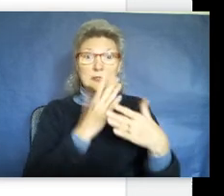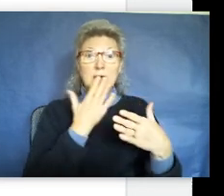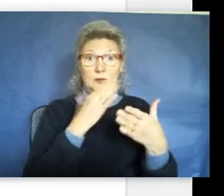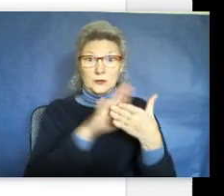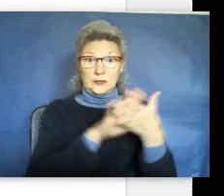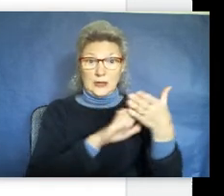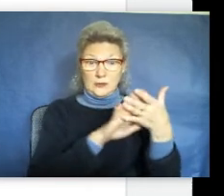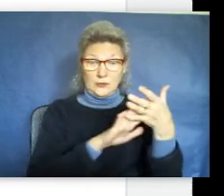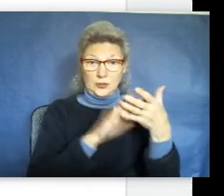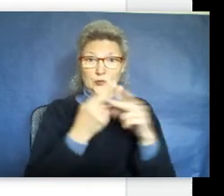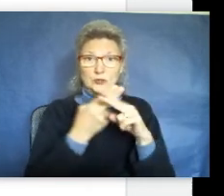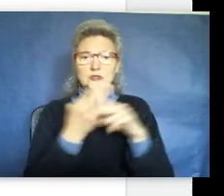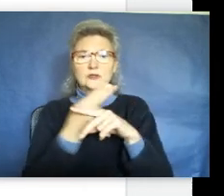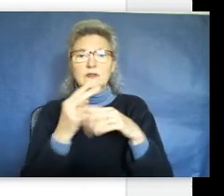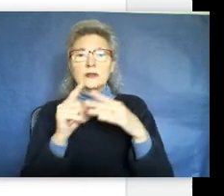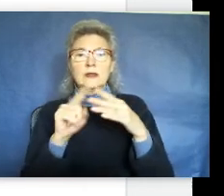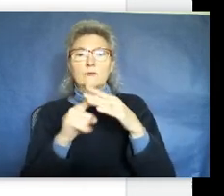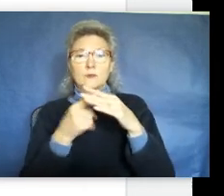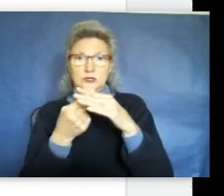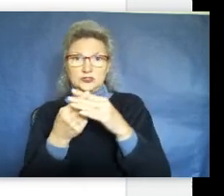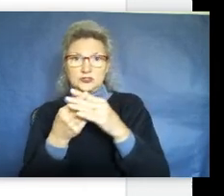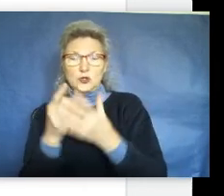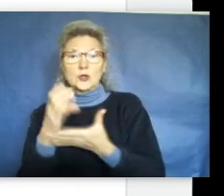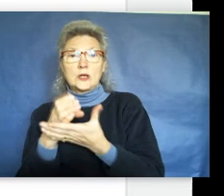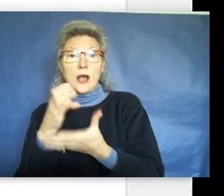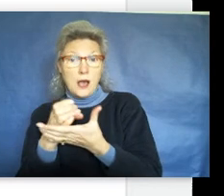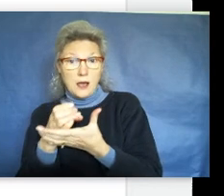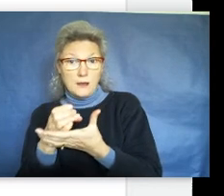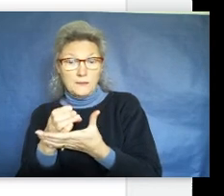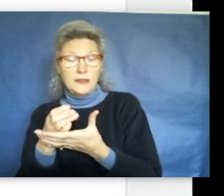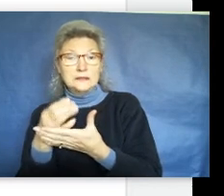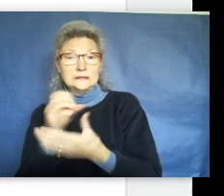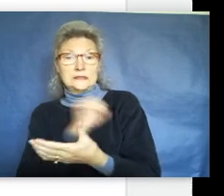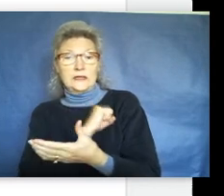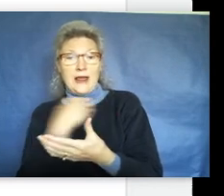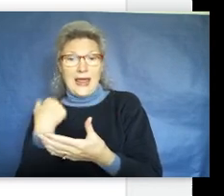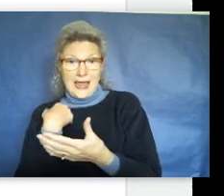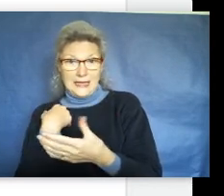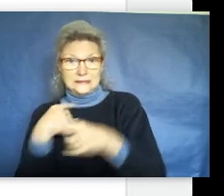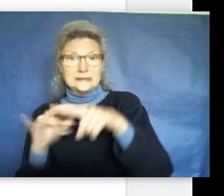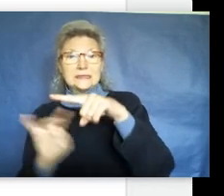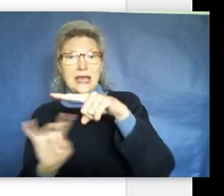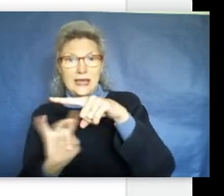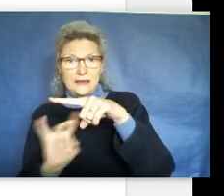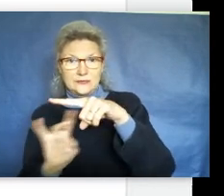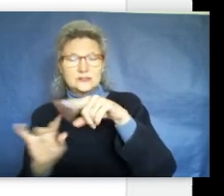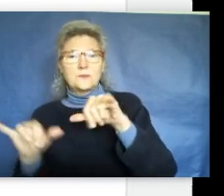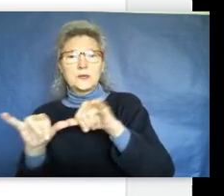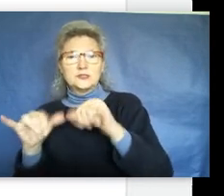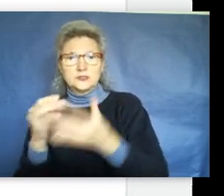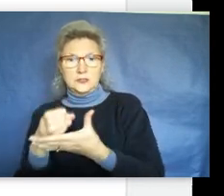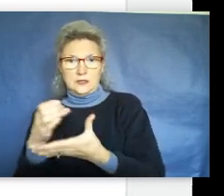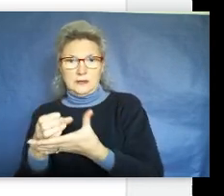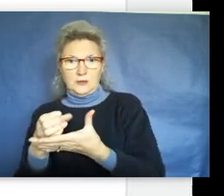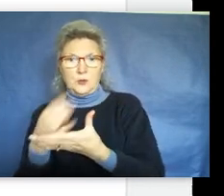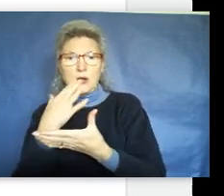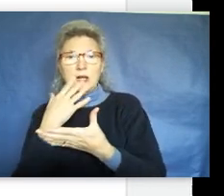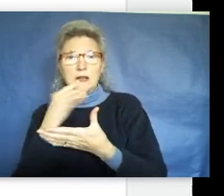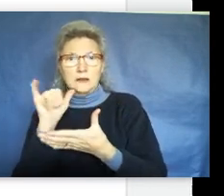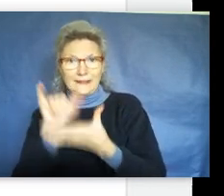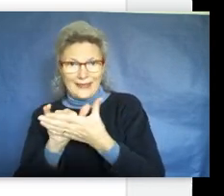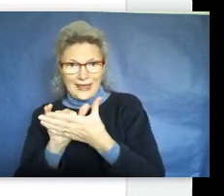model, let's slide on over to what we actually have, which is the eighths. So now we're going to want to shade this